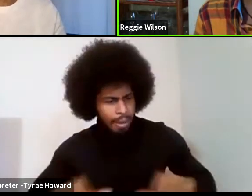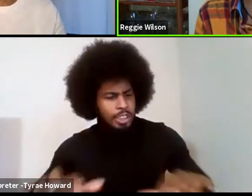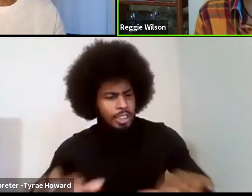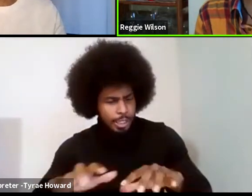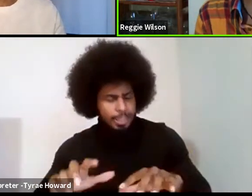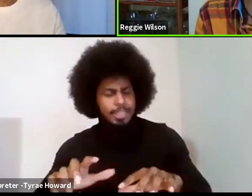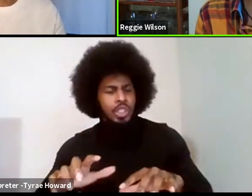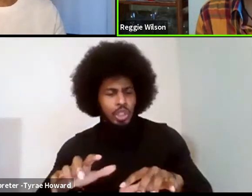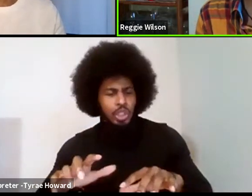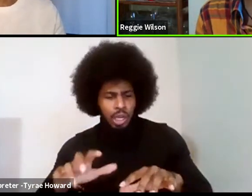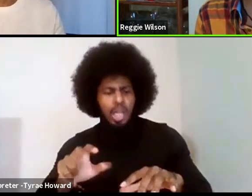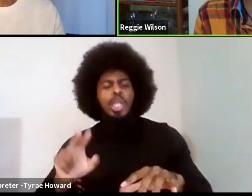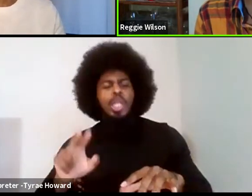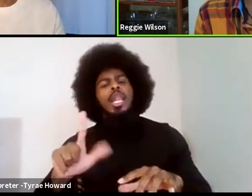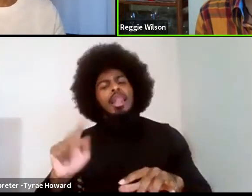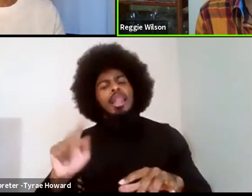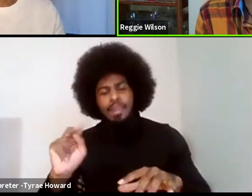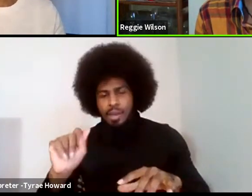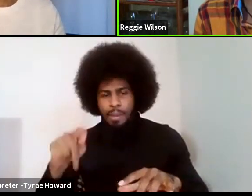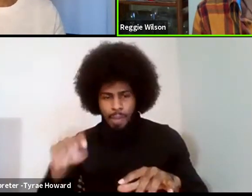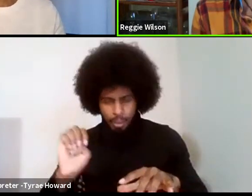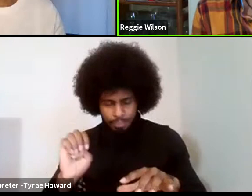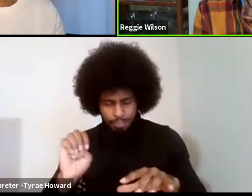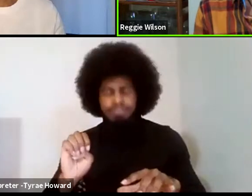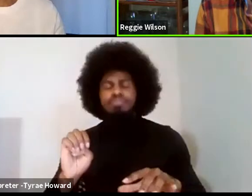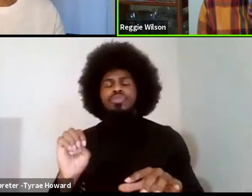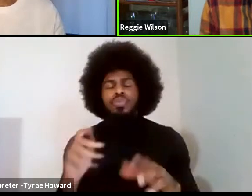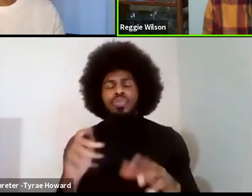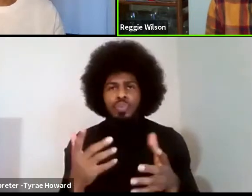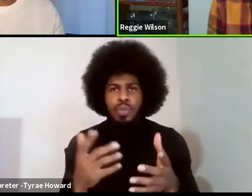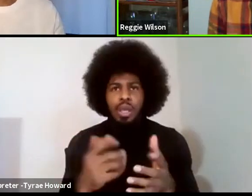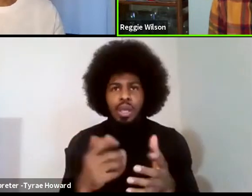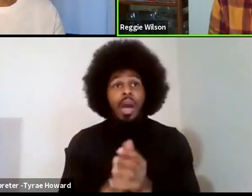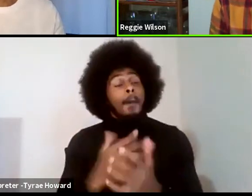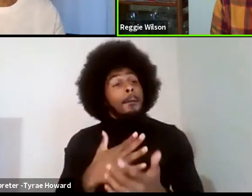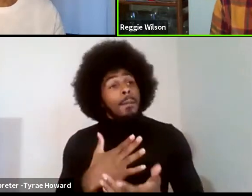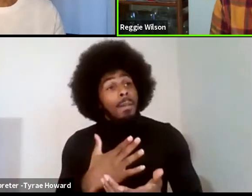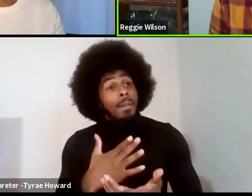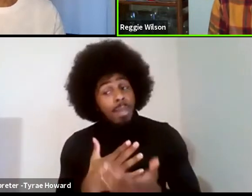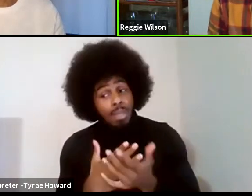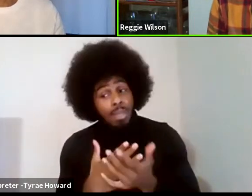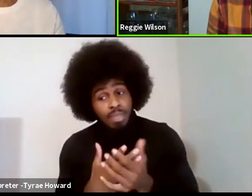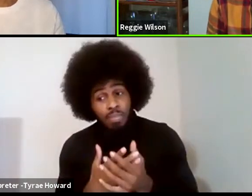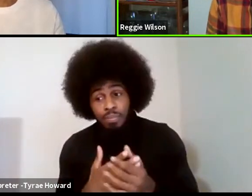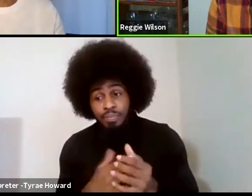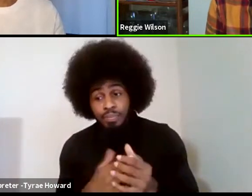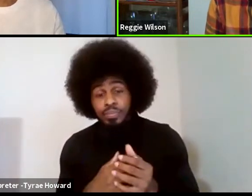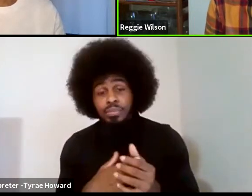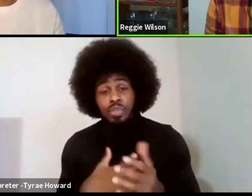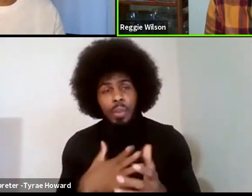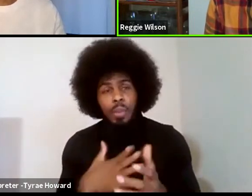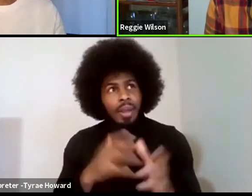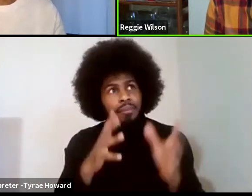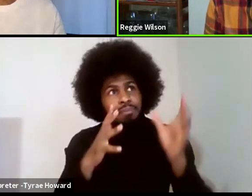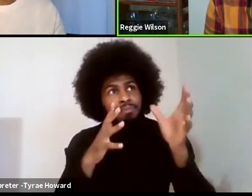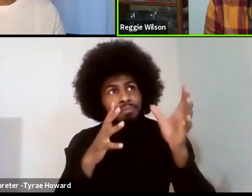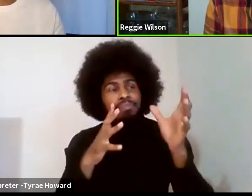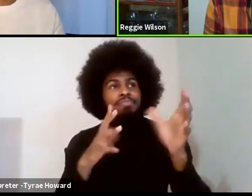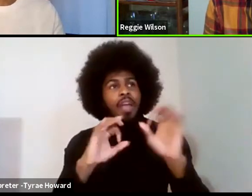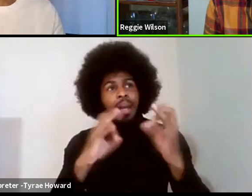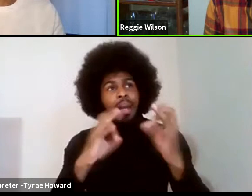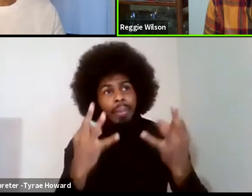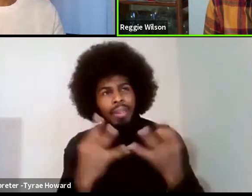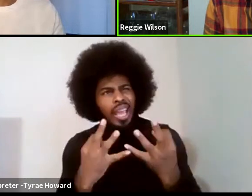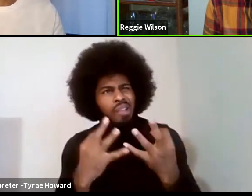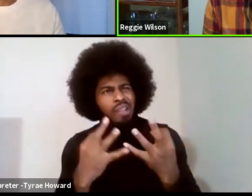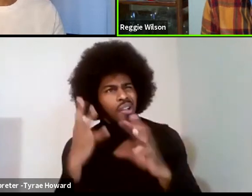from Milwaukee, Wisconsin. My family, as far back as we can trace, is from Mississippi Delta. And before that, we don't know,